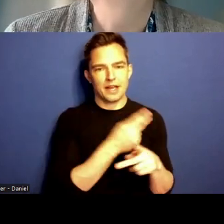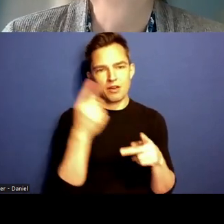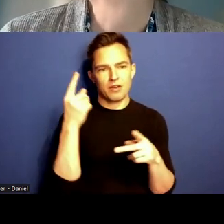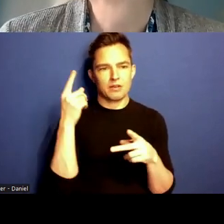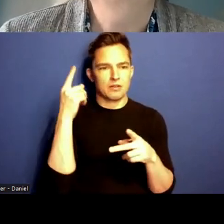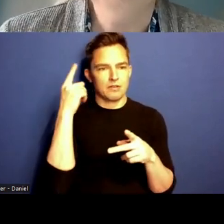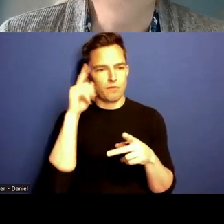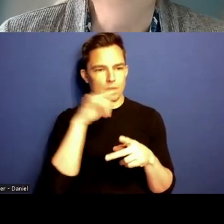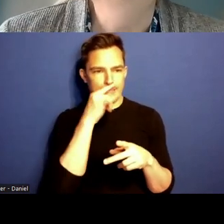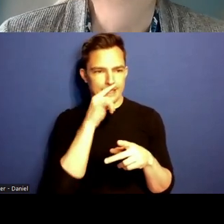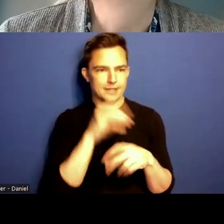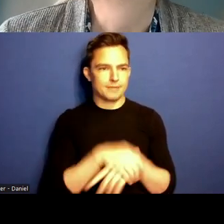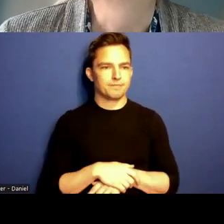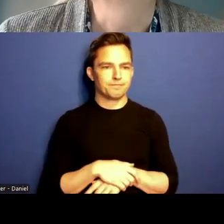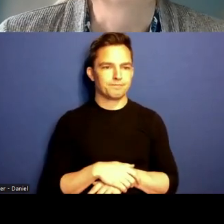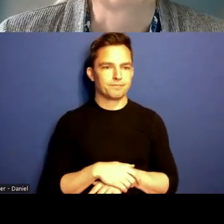slide.